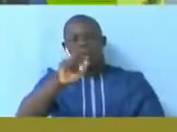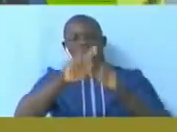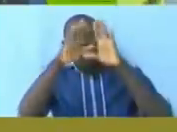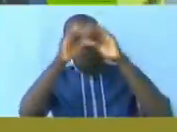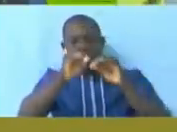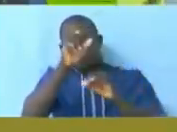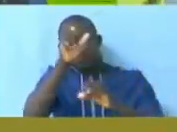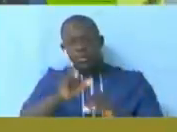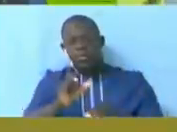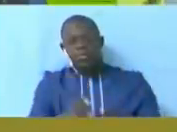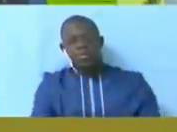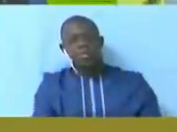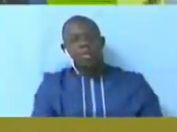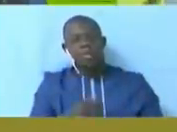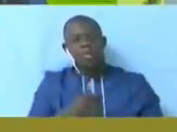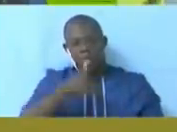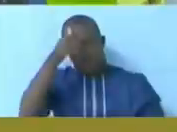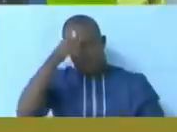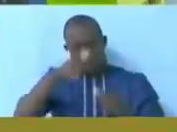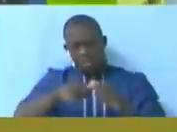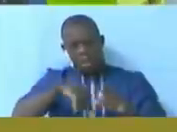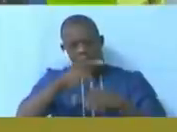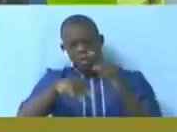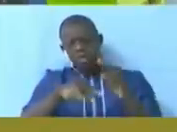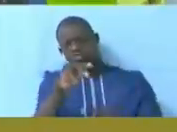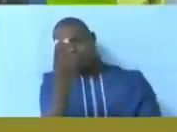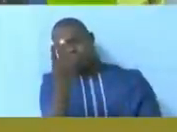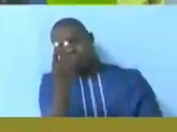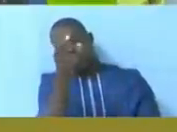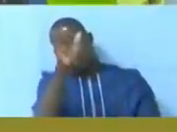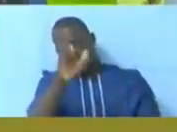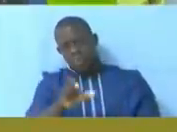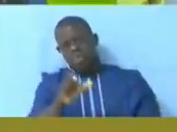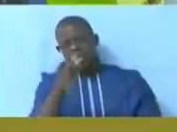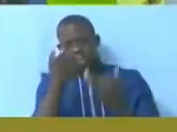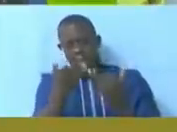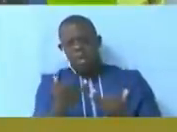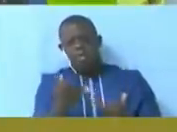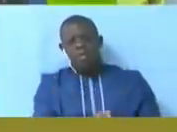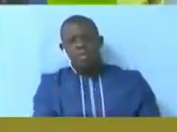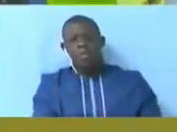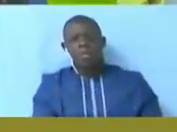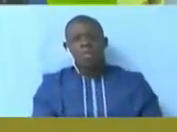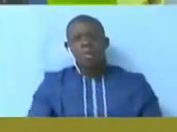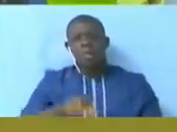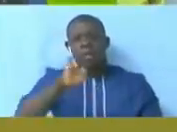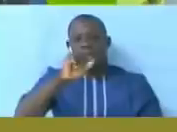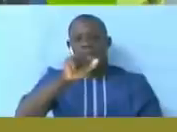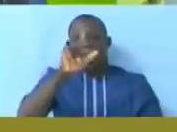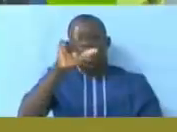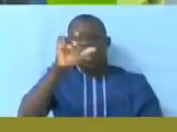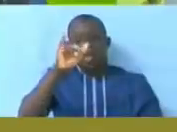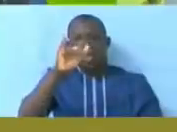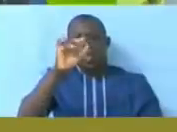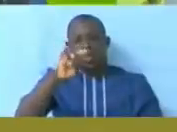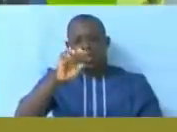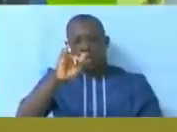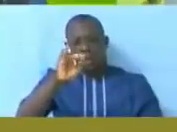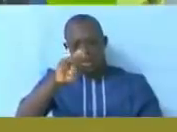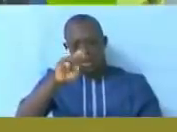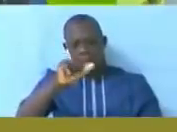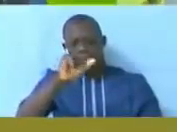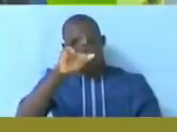I can only remember the names of two of them now. Mo fula rong hakelo wala sitom wala Salimina Drame. Wala Salimina